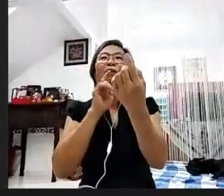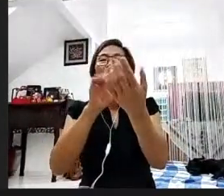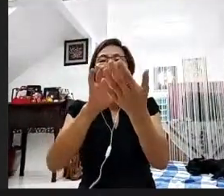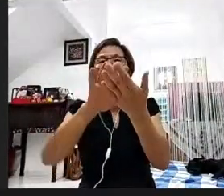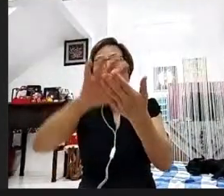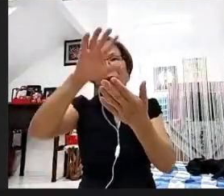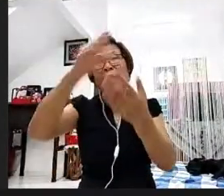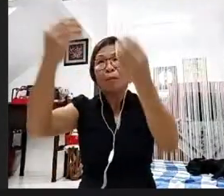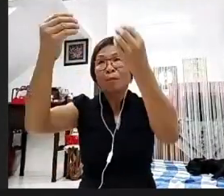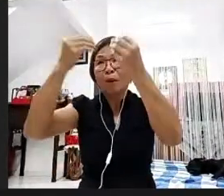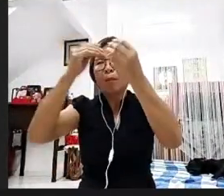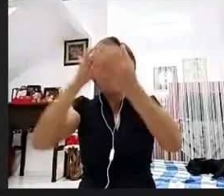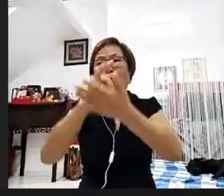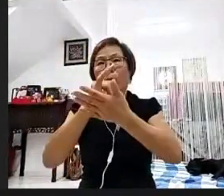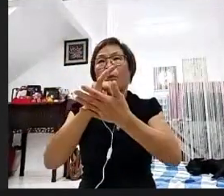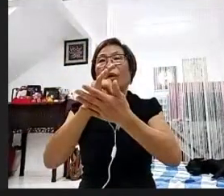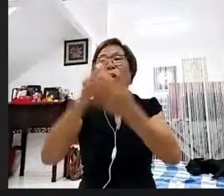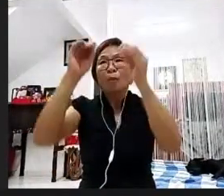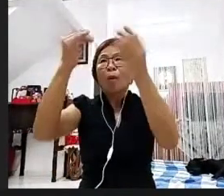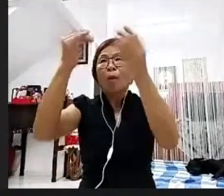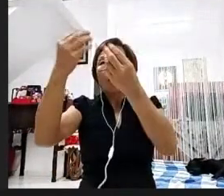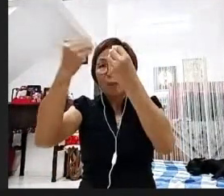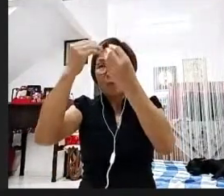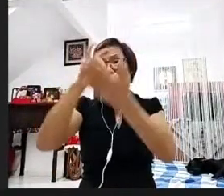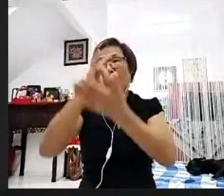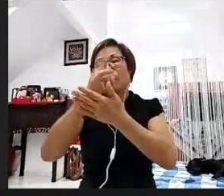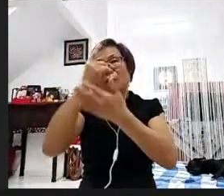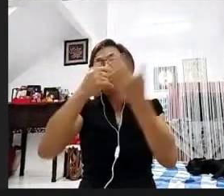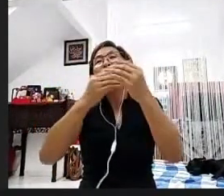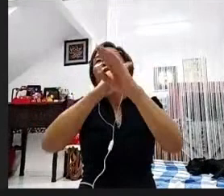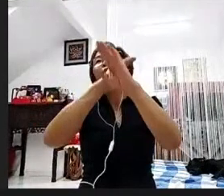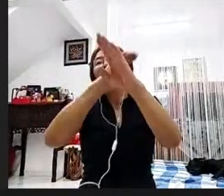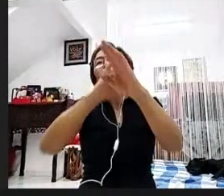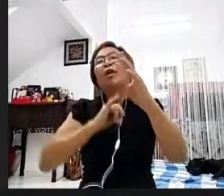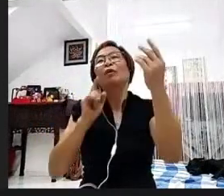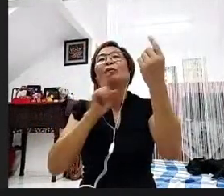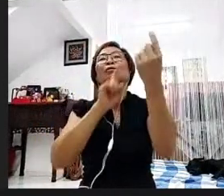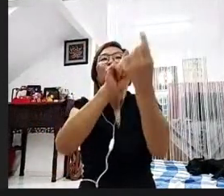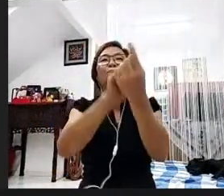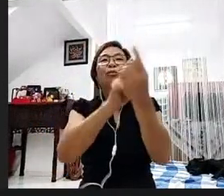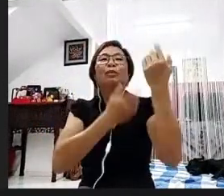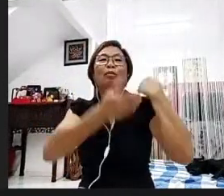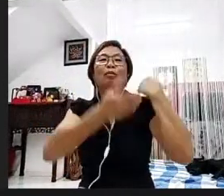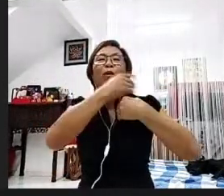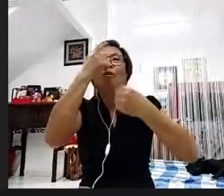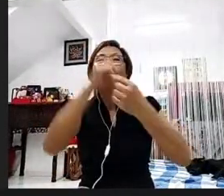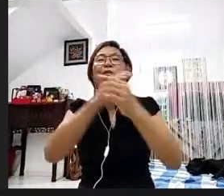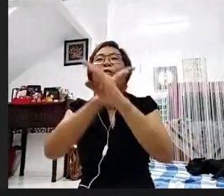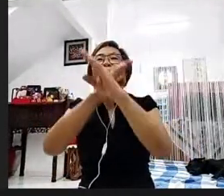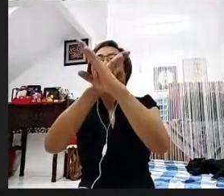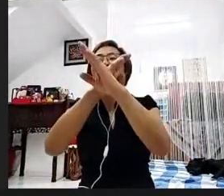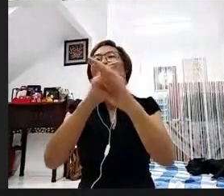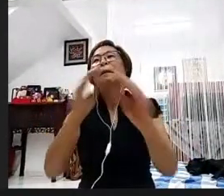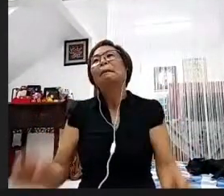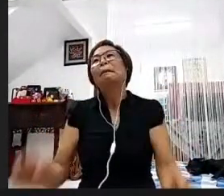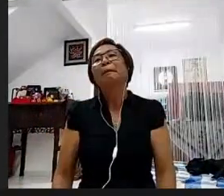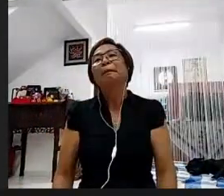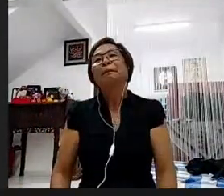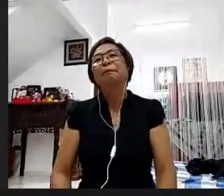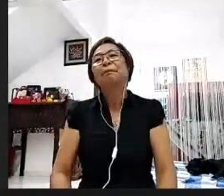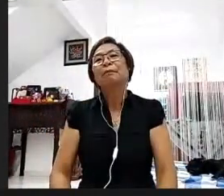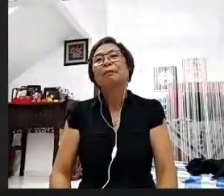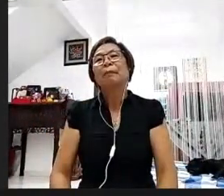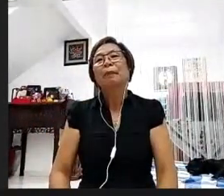arahato samma sambuddhassa. Buddhang saranang